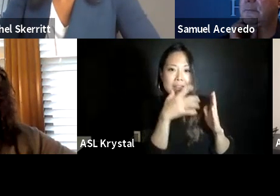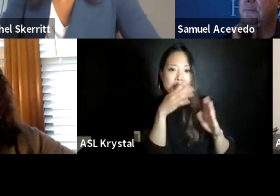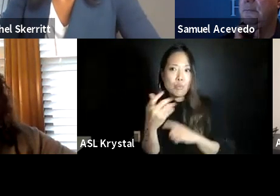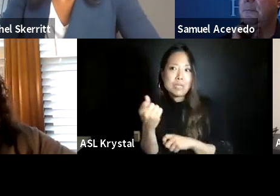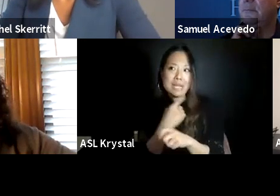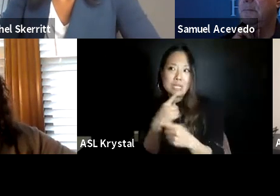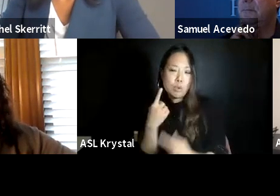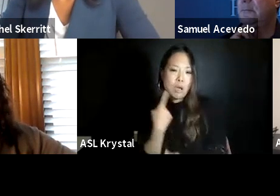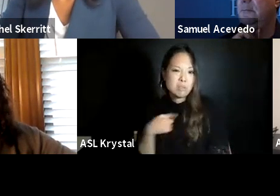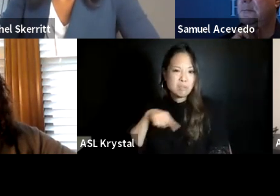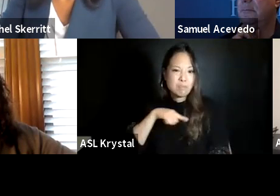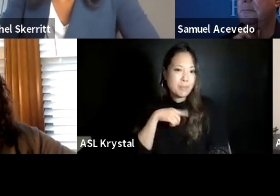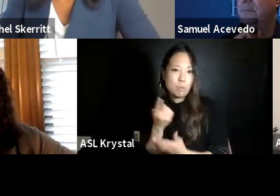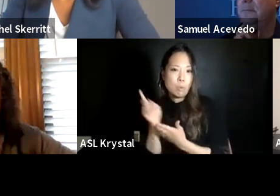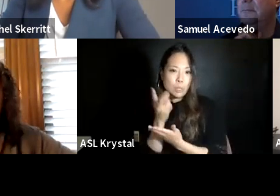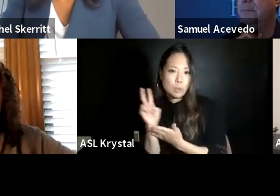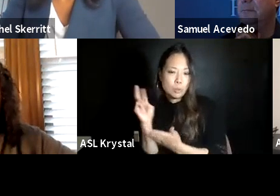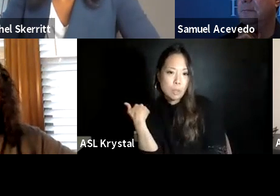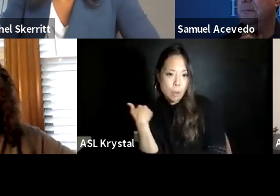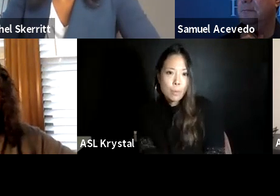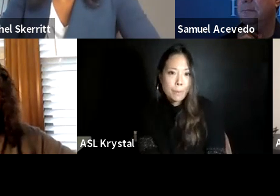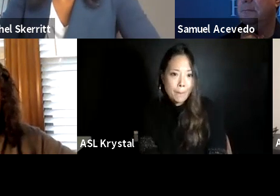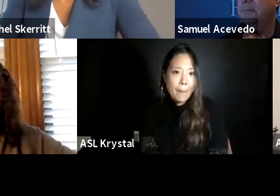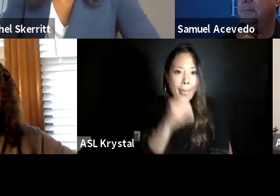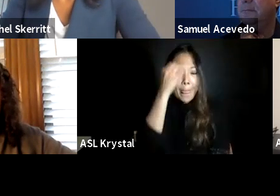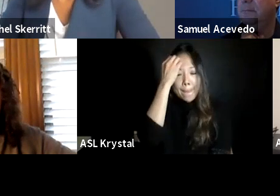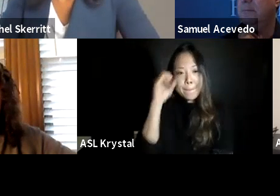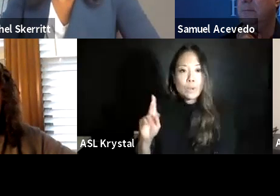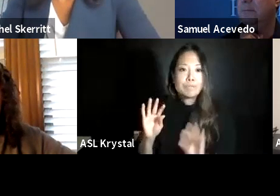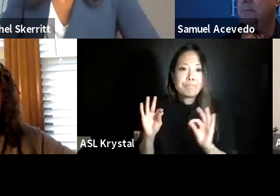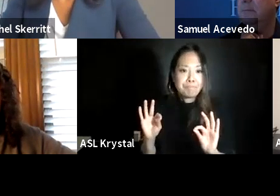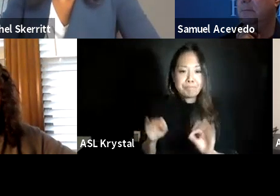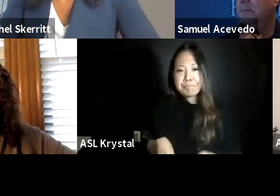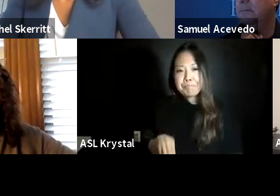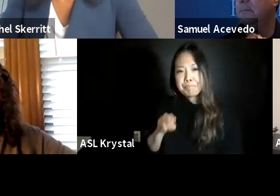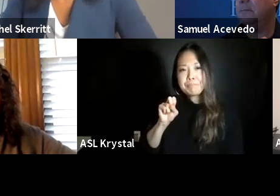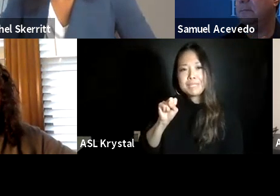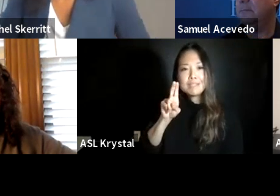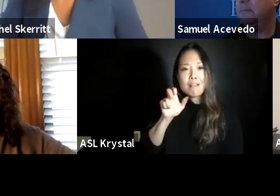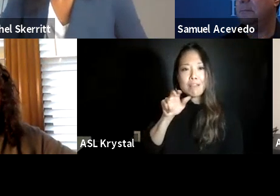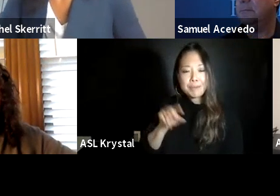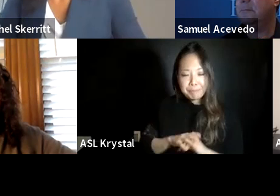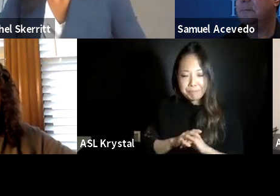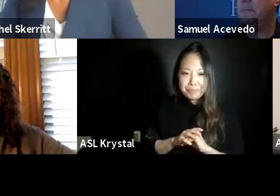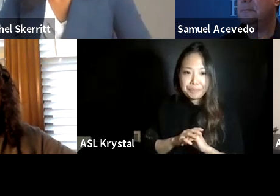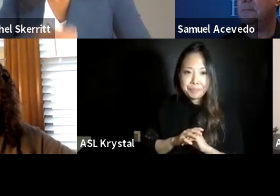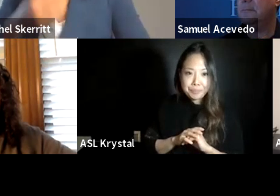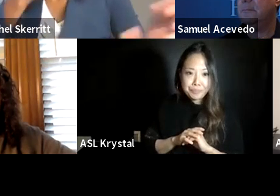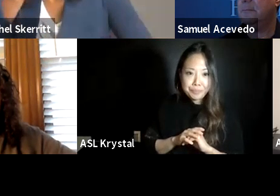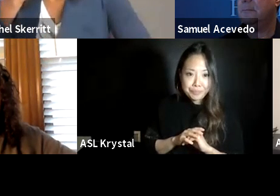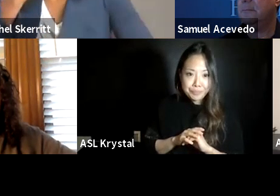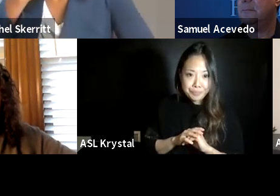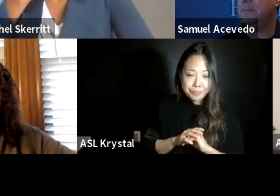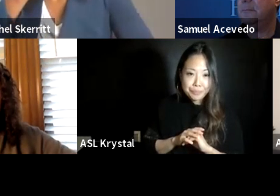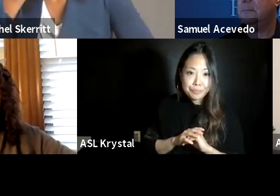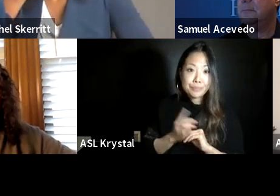Perfect. So I'll just put it out here. One of the